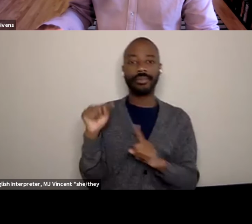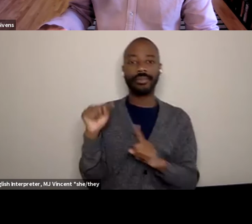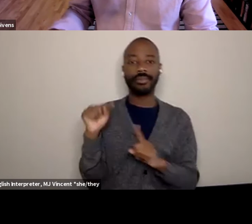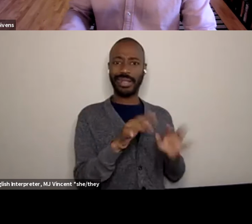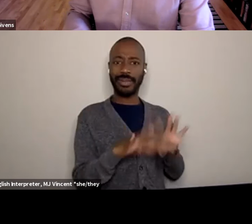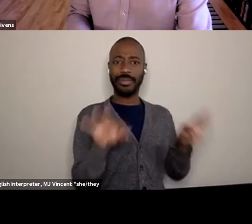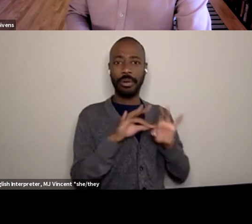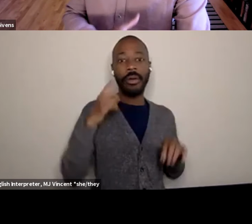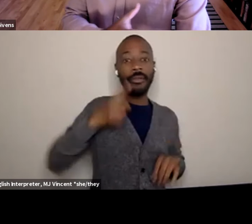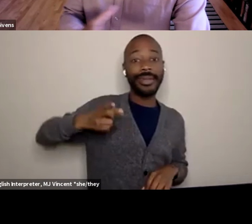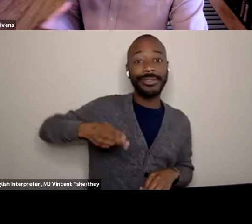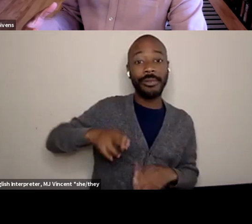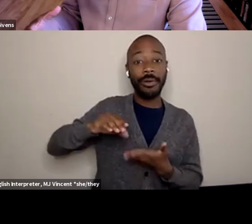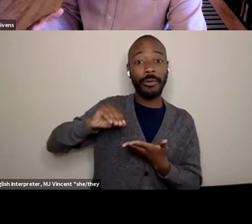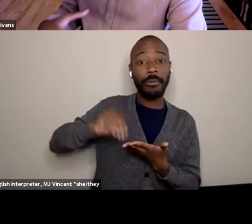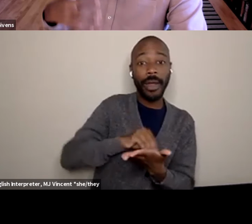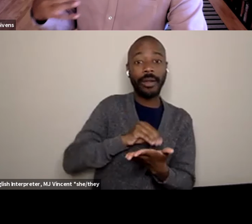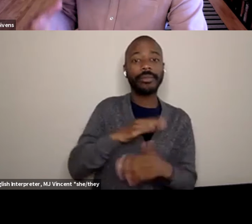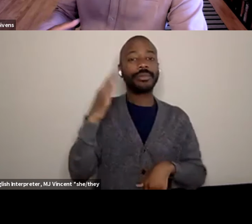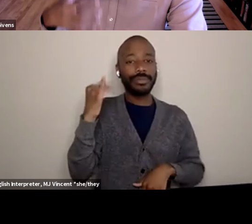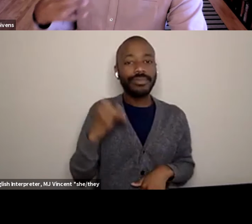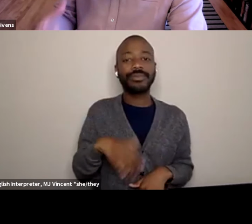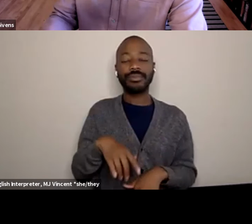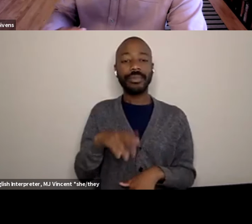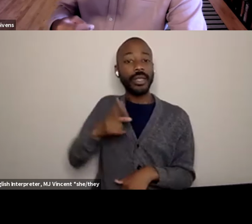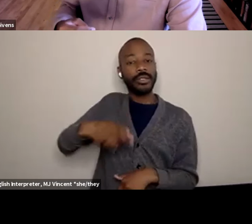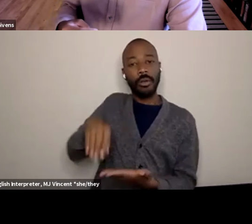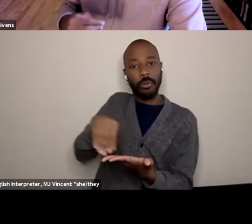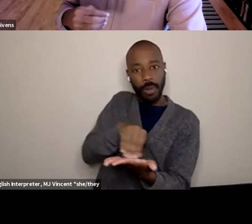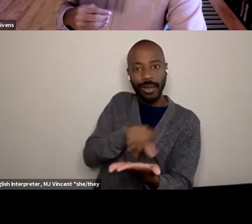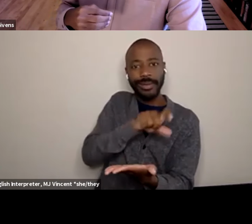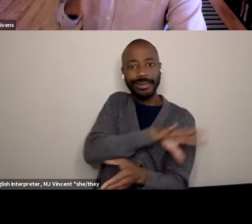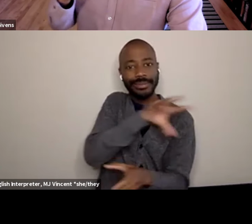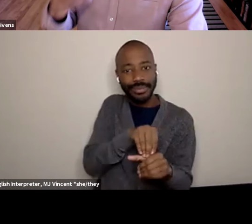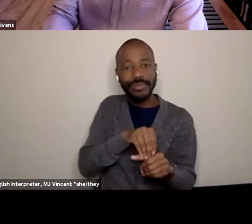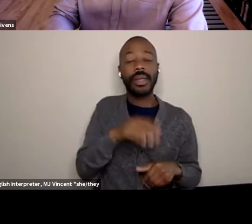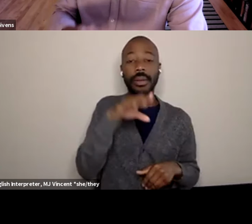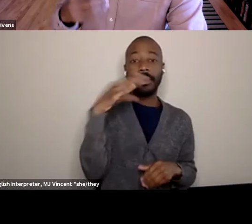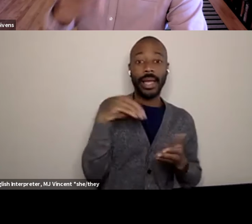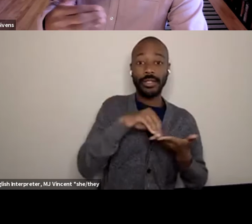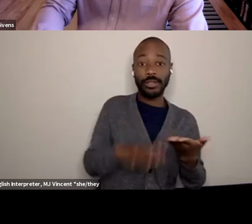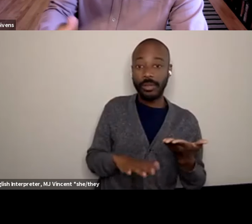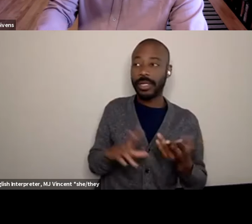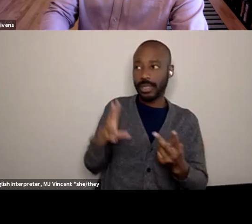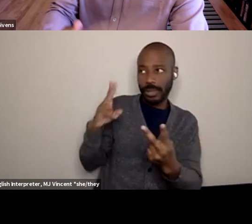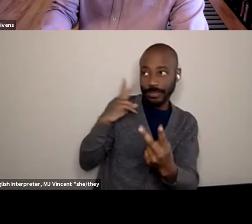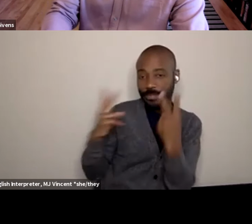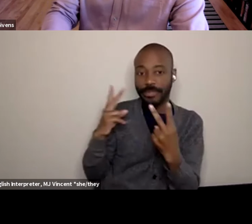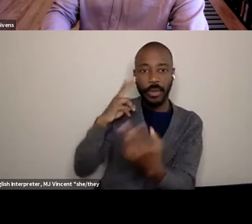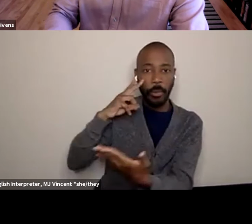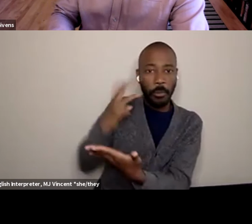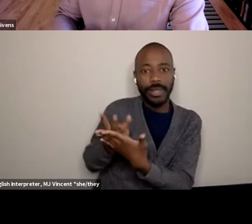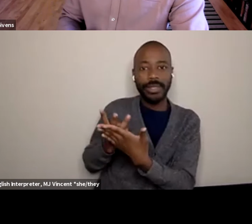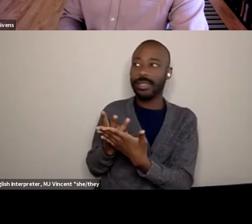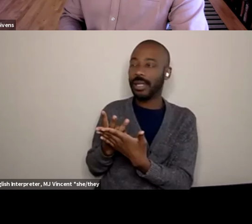historical record, right? Expanding the historical record to account for Black student witnessing and what they recall their teachers